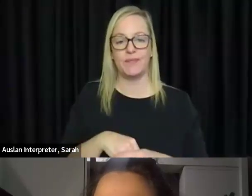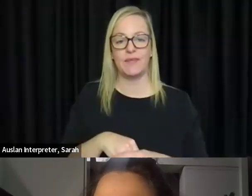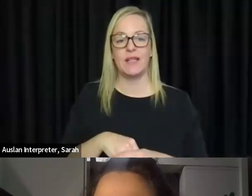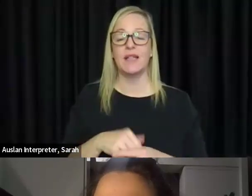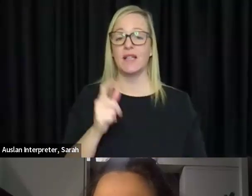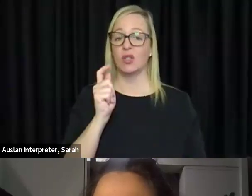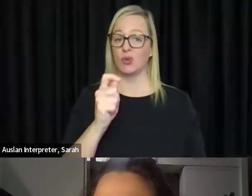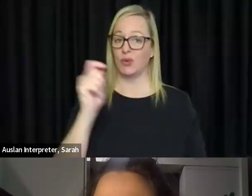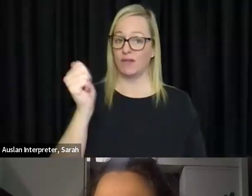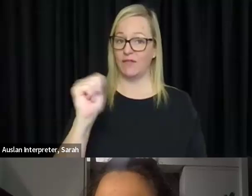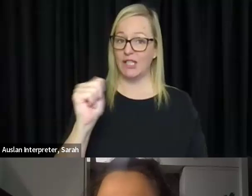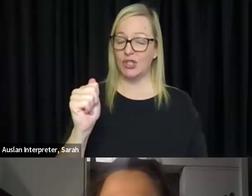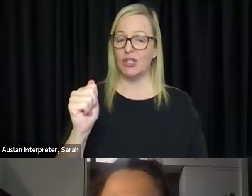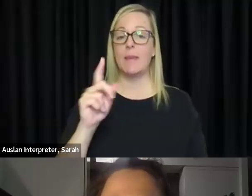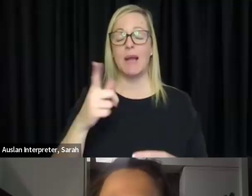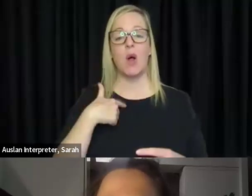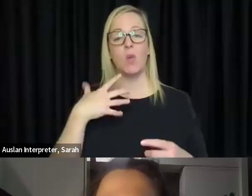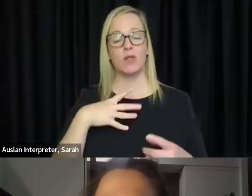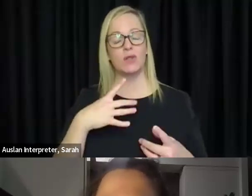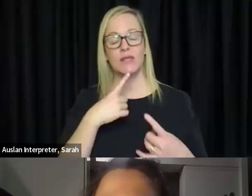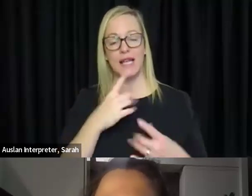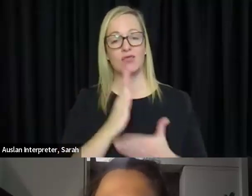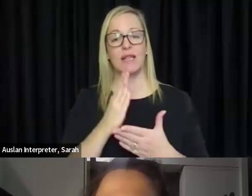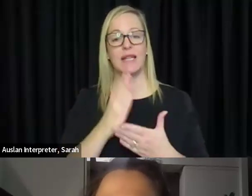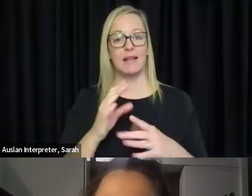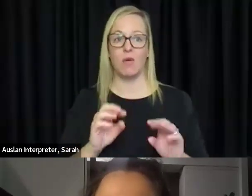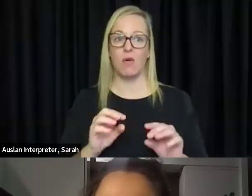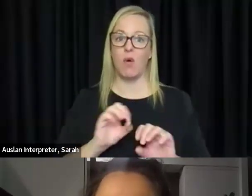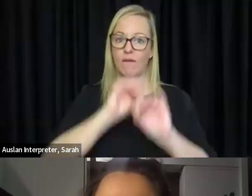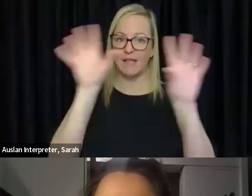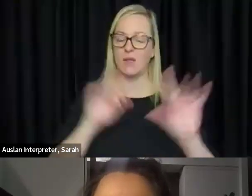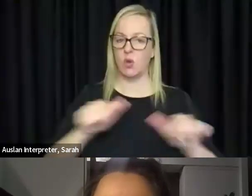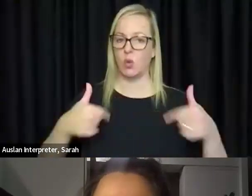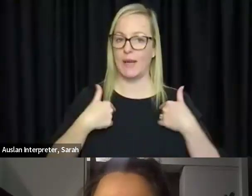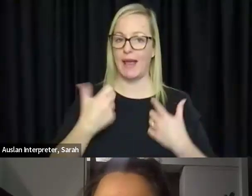clear that we all have a role to play in making sure